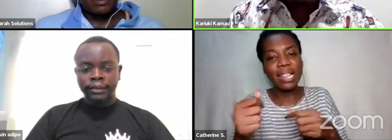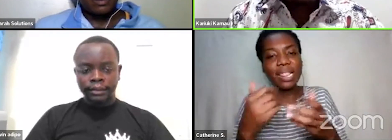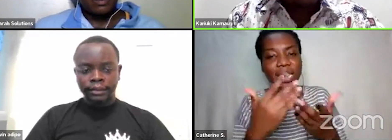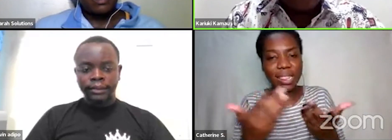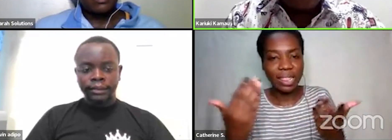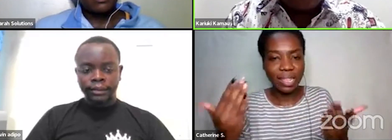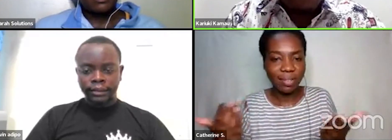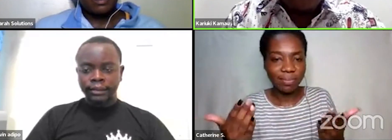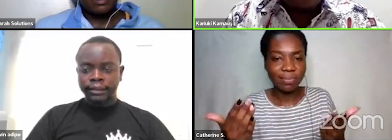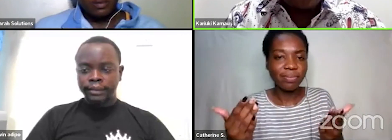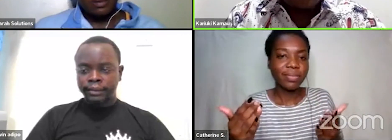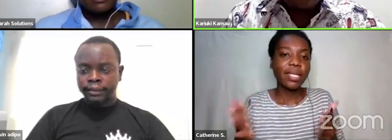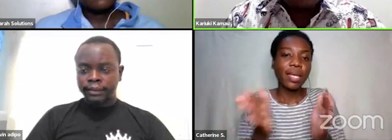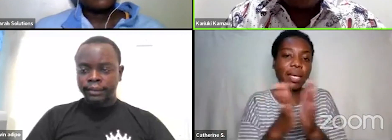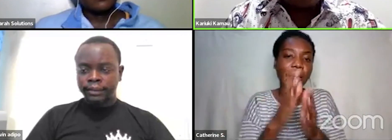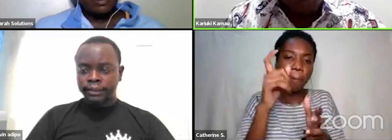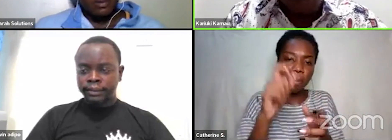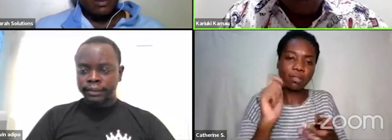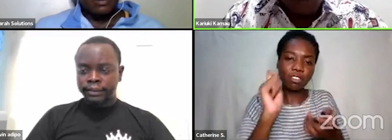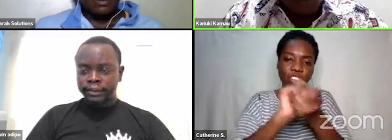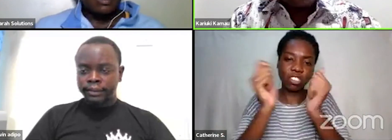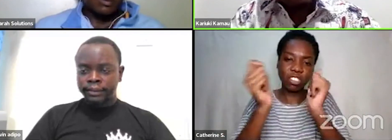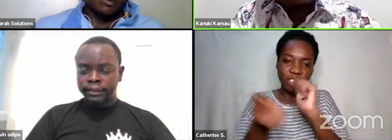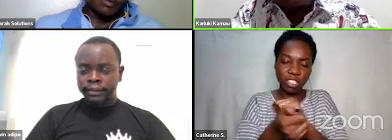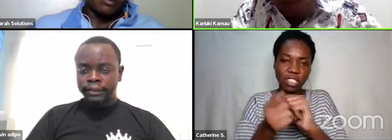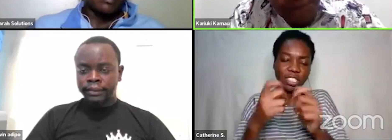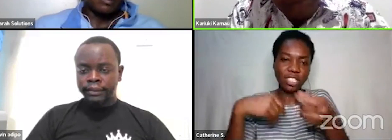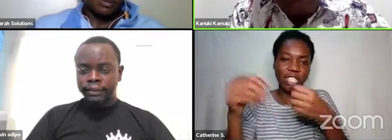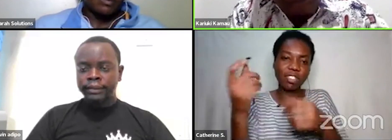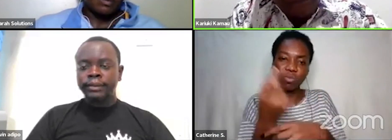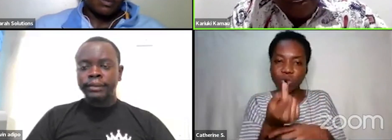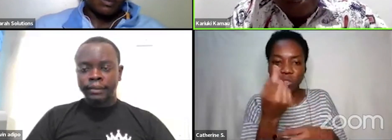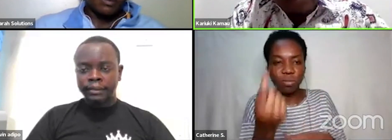You need to repackage them and sell them in small portions.